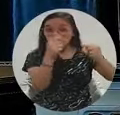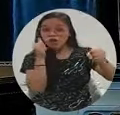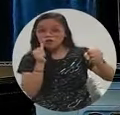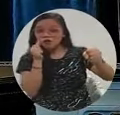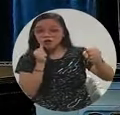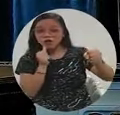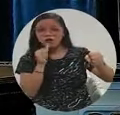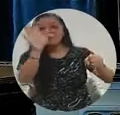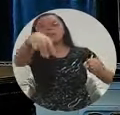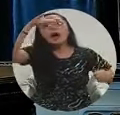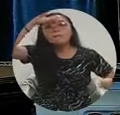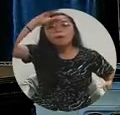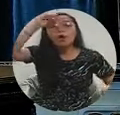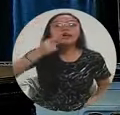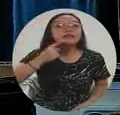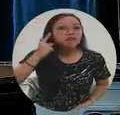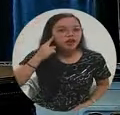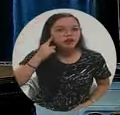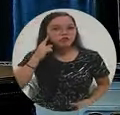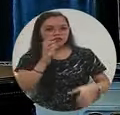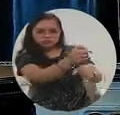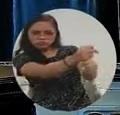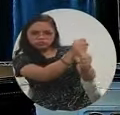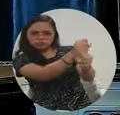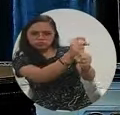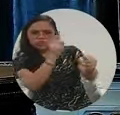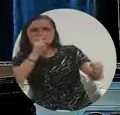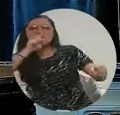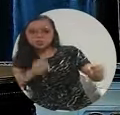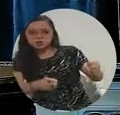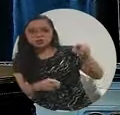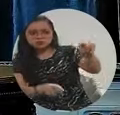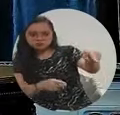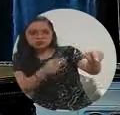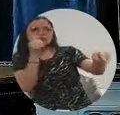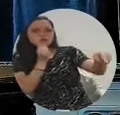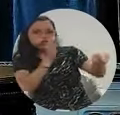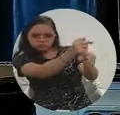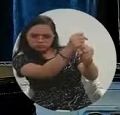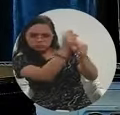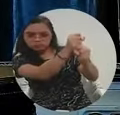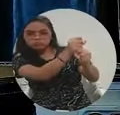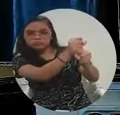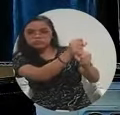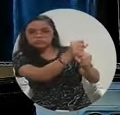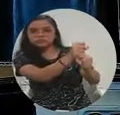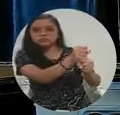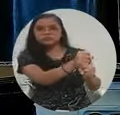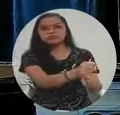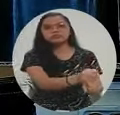Kung kamong mga lalaki mangulitaw, kinahanglang tinuod ang imong isulti sa babae.